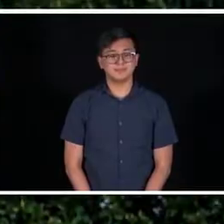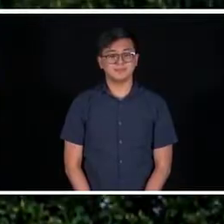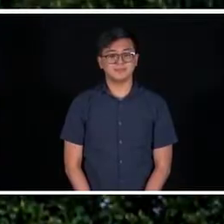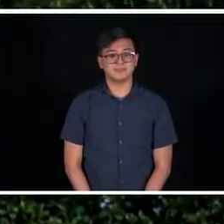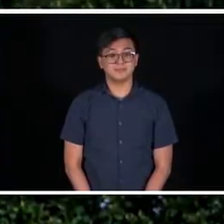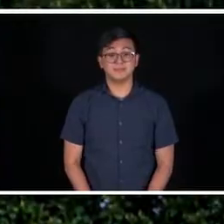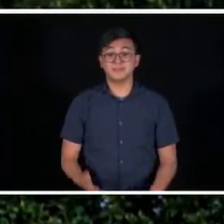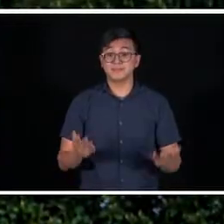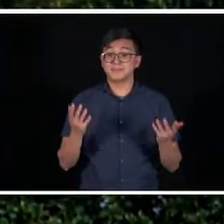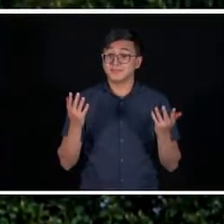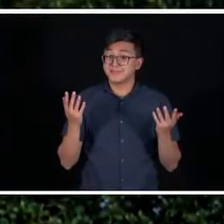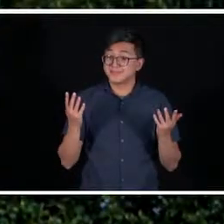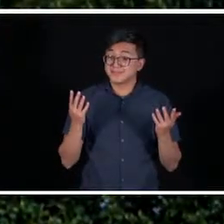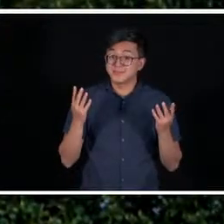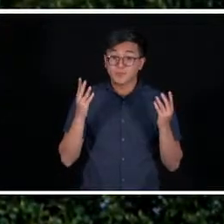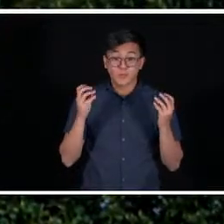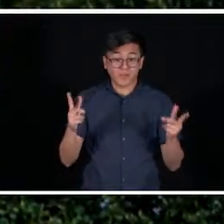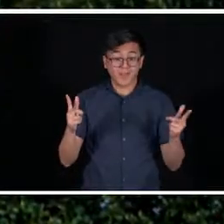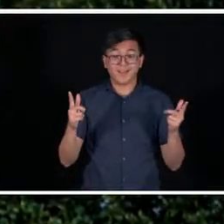Well, with that being said,